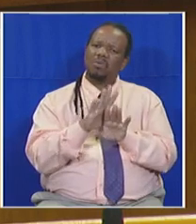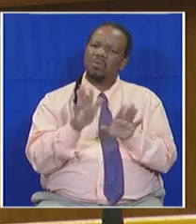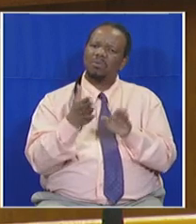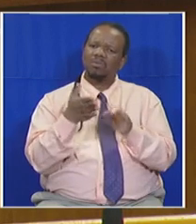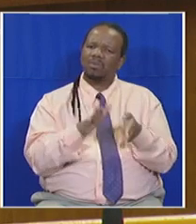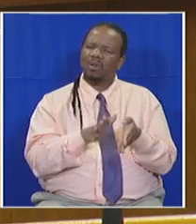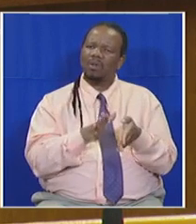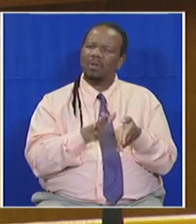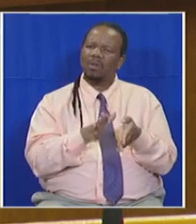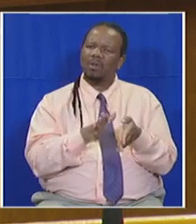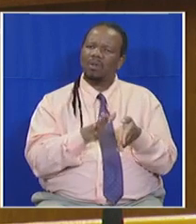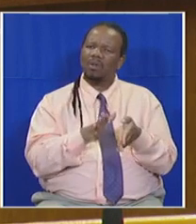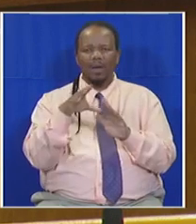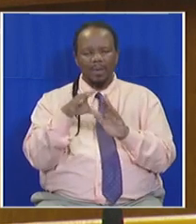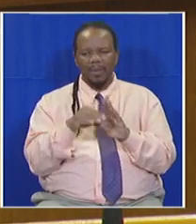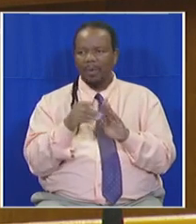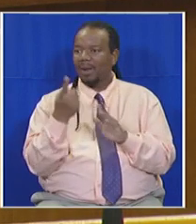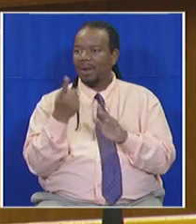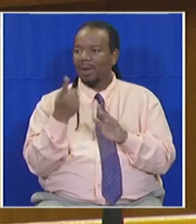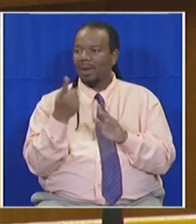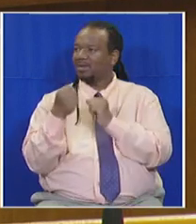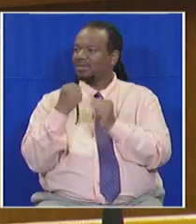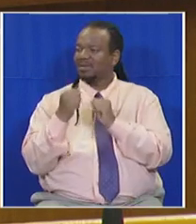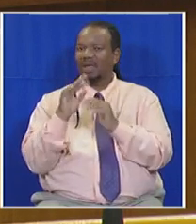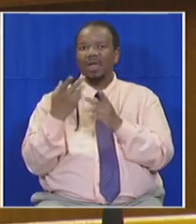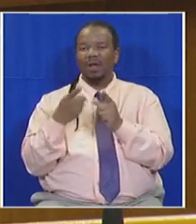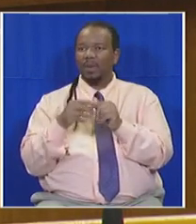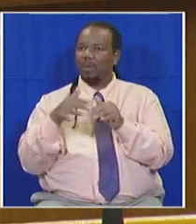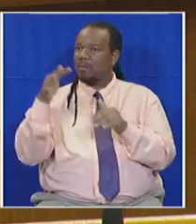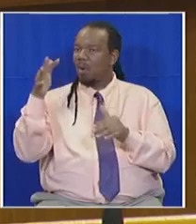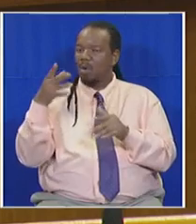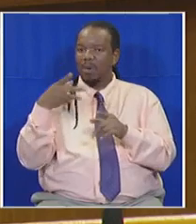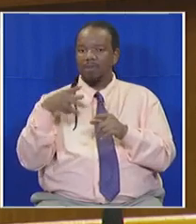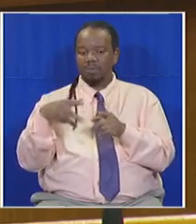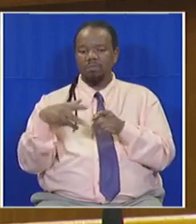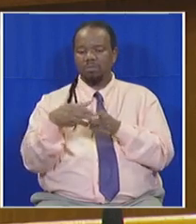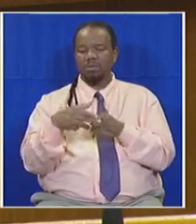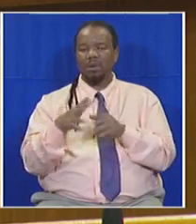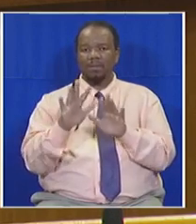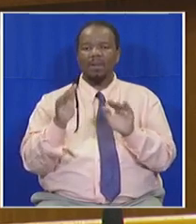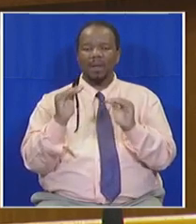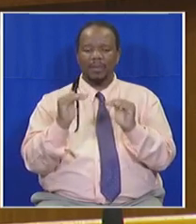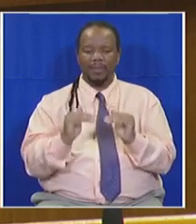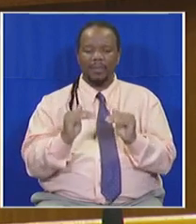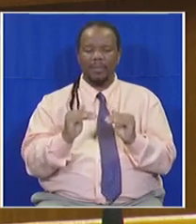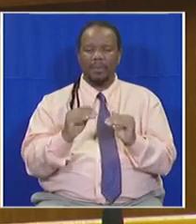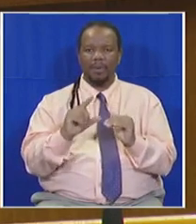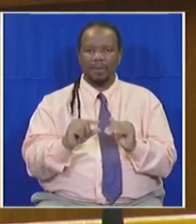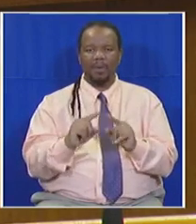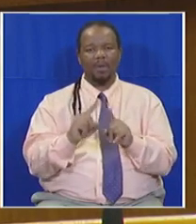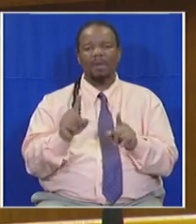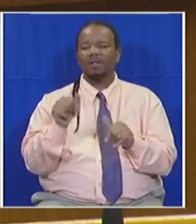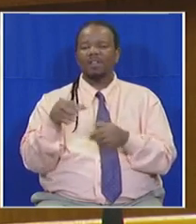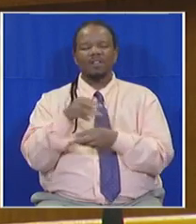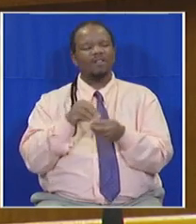was greatly reduced from the previous year, that is never good enough. Our condolences go out to the families